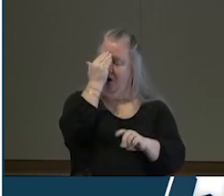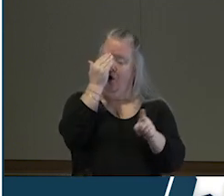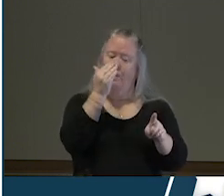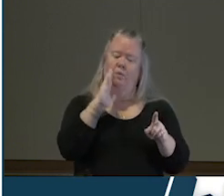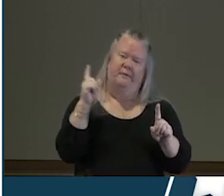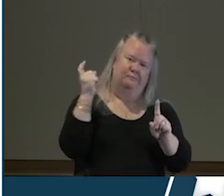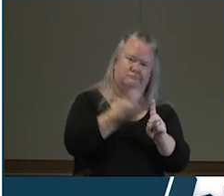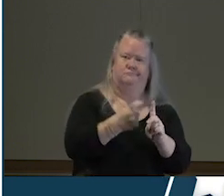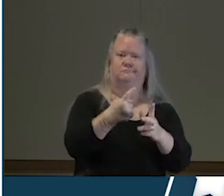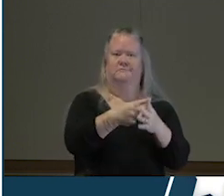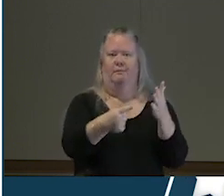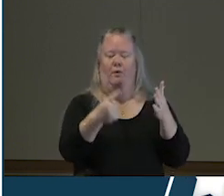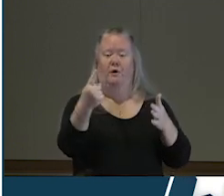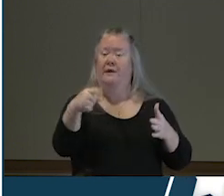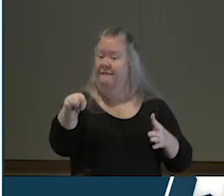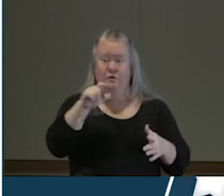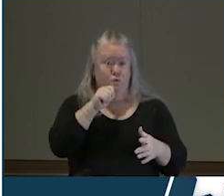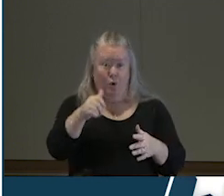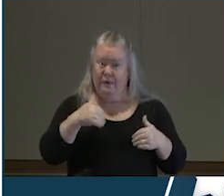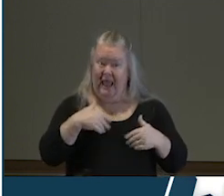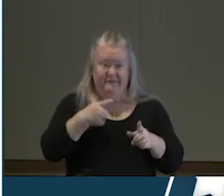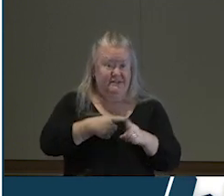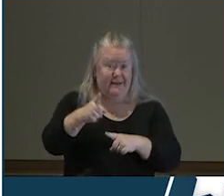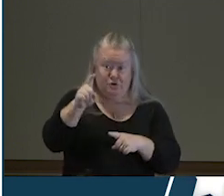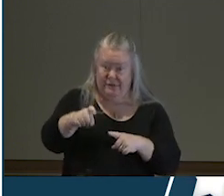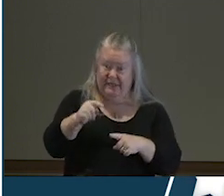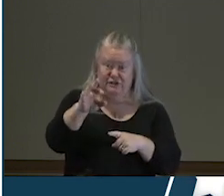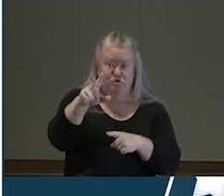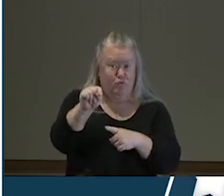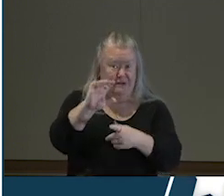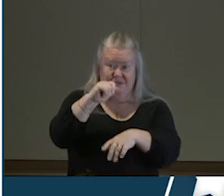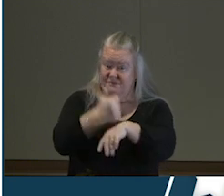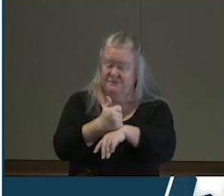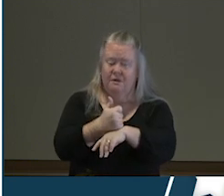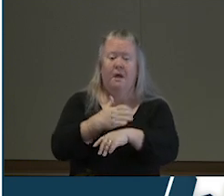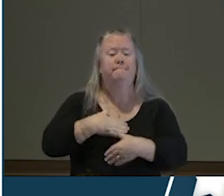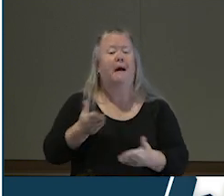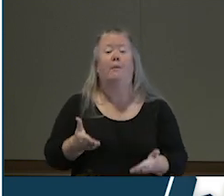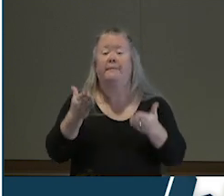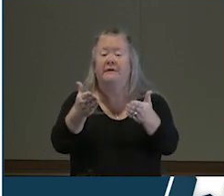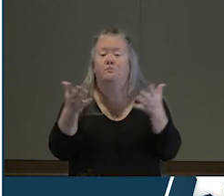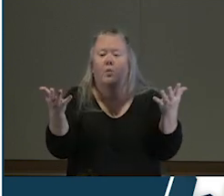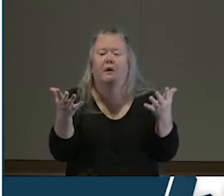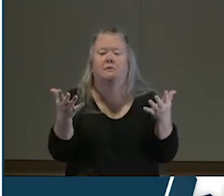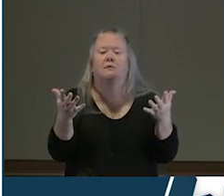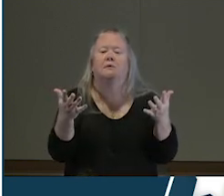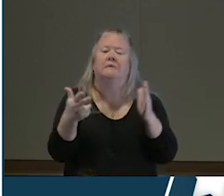going somewhere. If you don't have a special needs trust set up, my recommendation as a